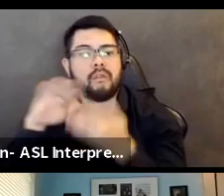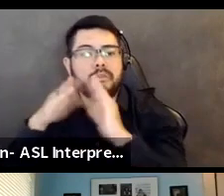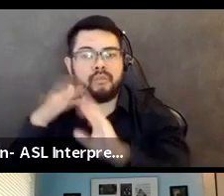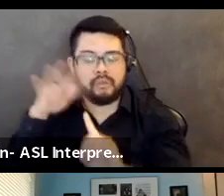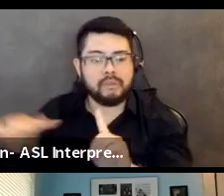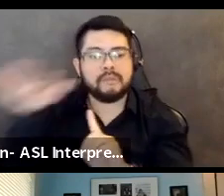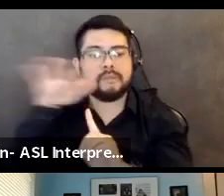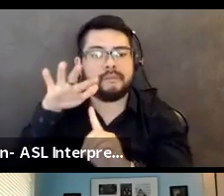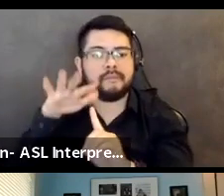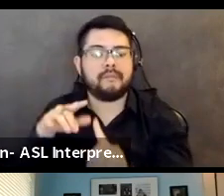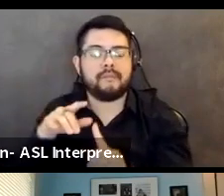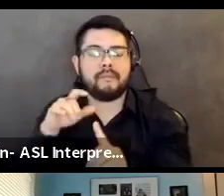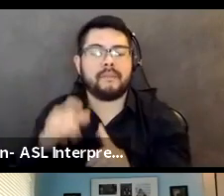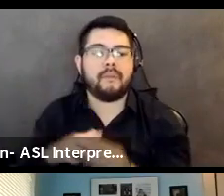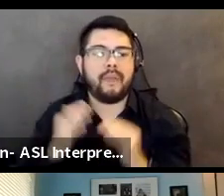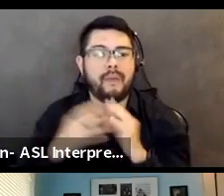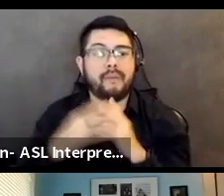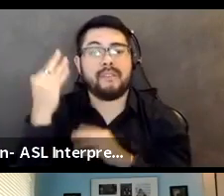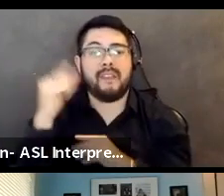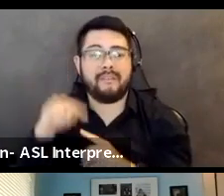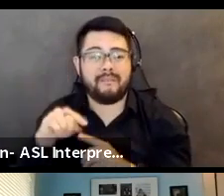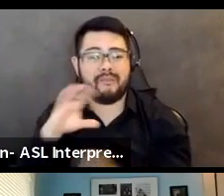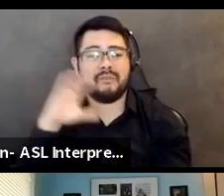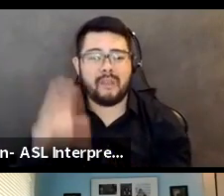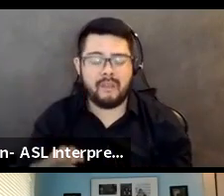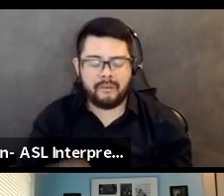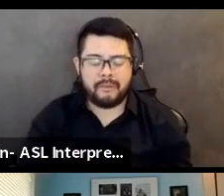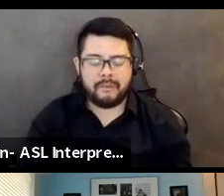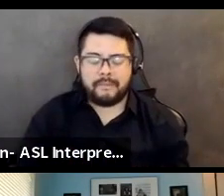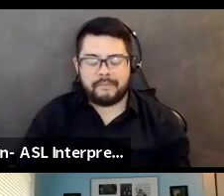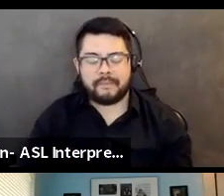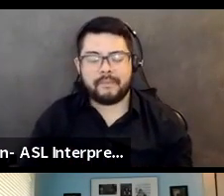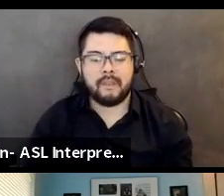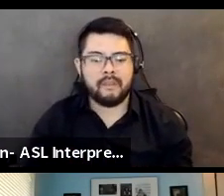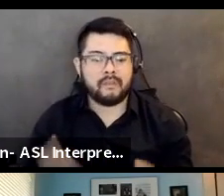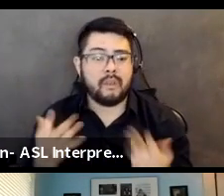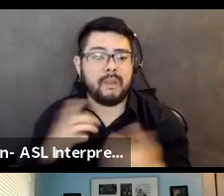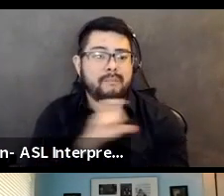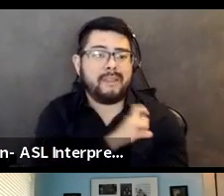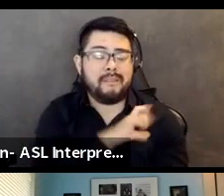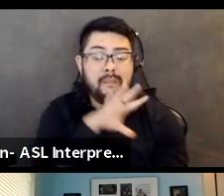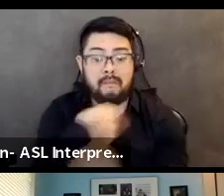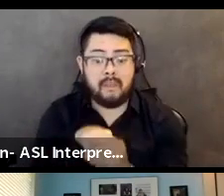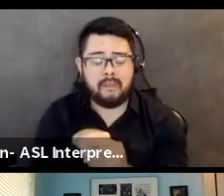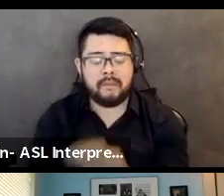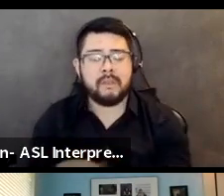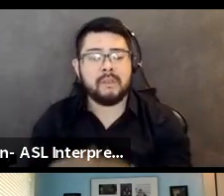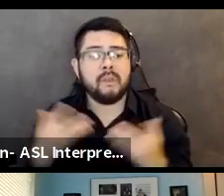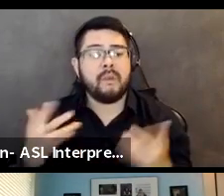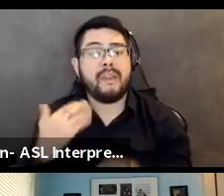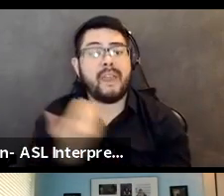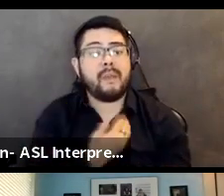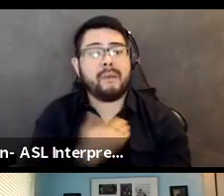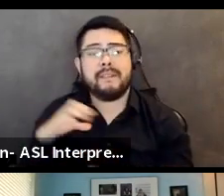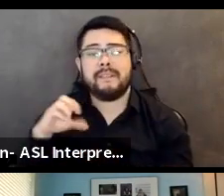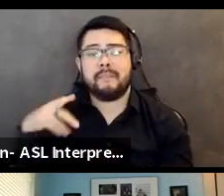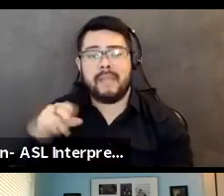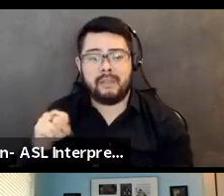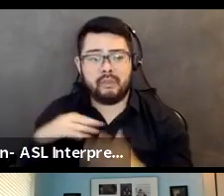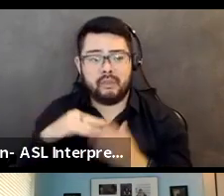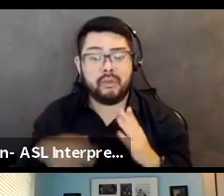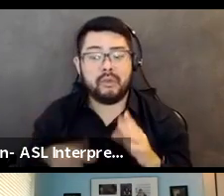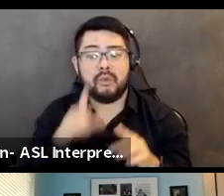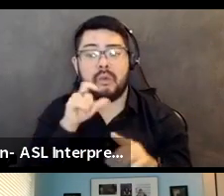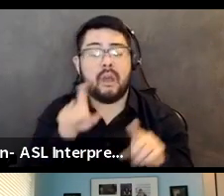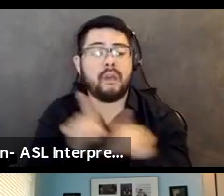go down you know i think about and he was talked about earlier our cps student who has also been a frequent speaker